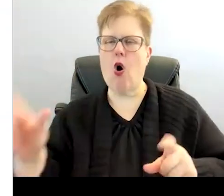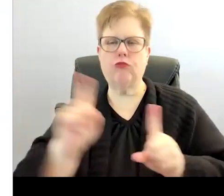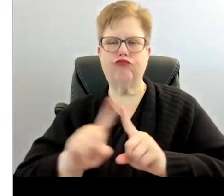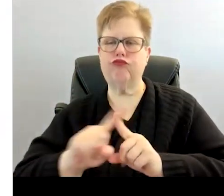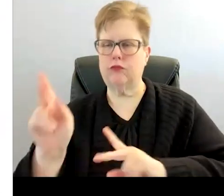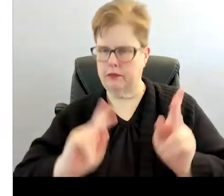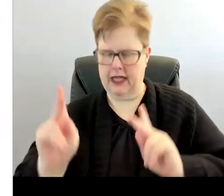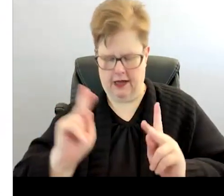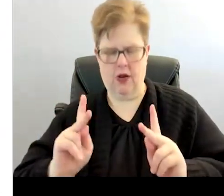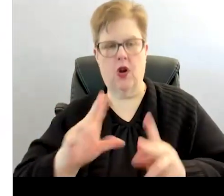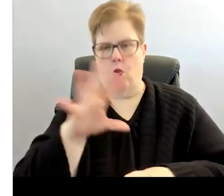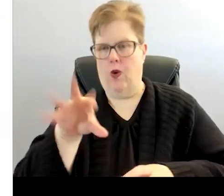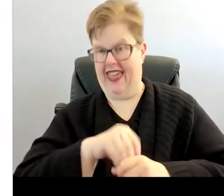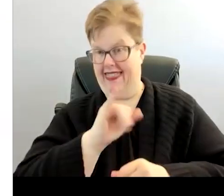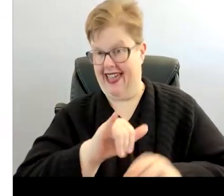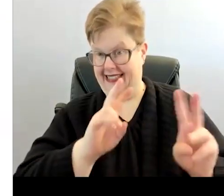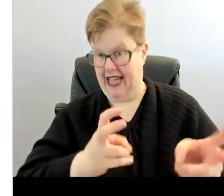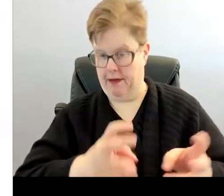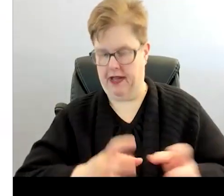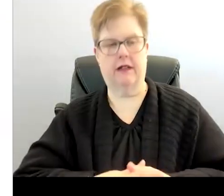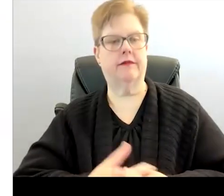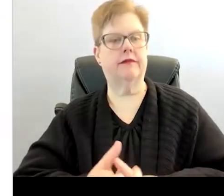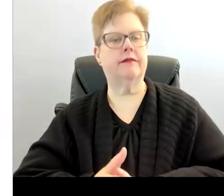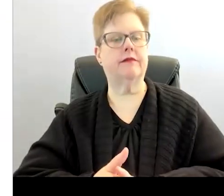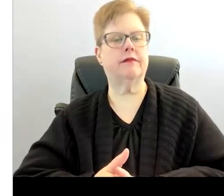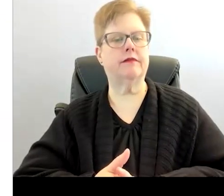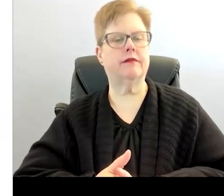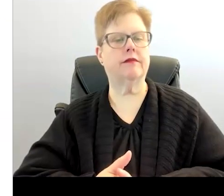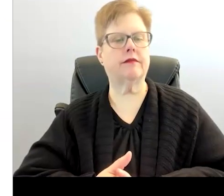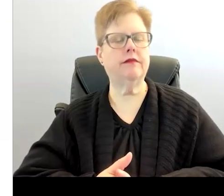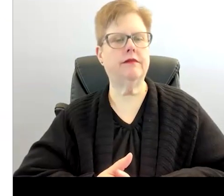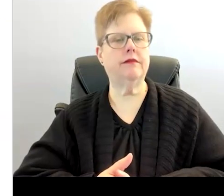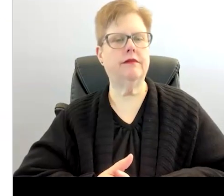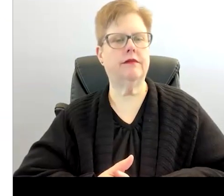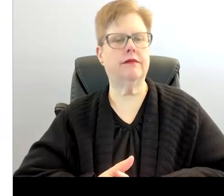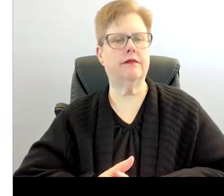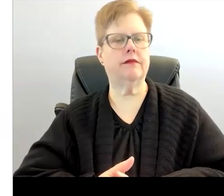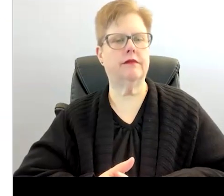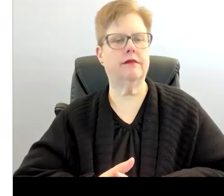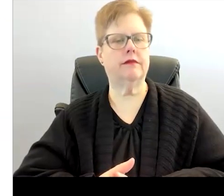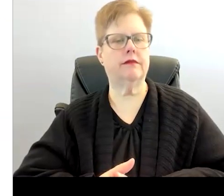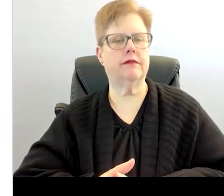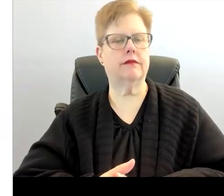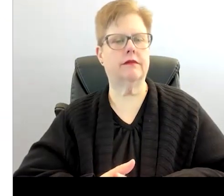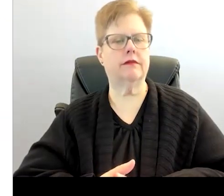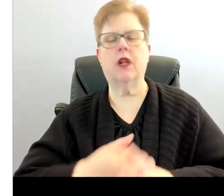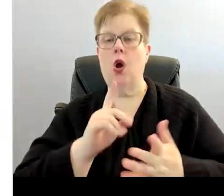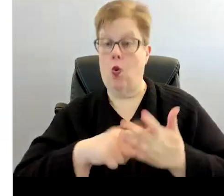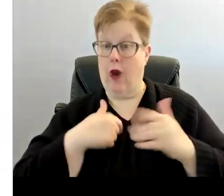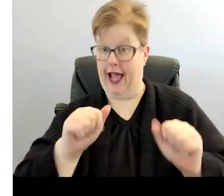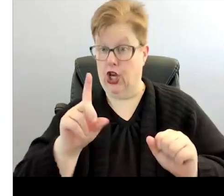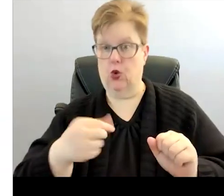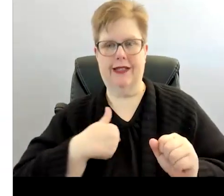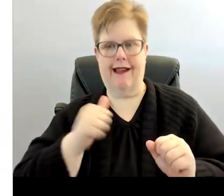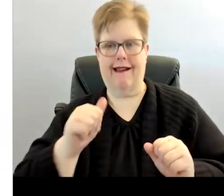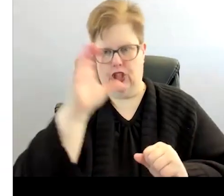people within this topic. And what I can do is I can actually search here. So I'm going to search